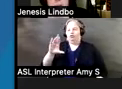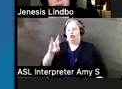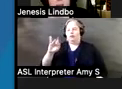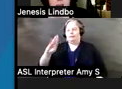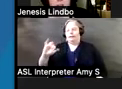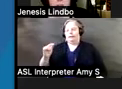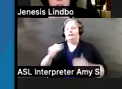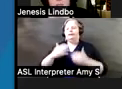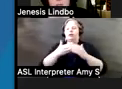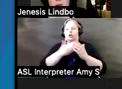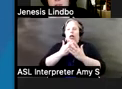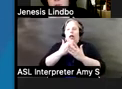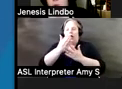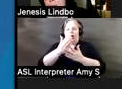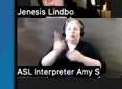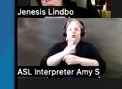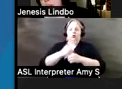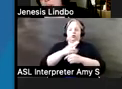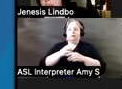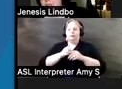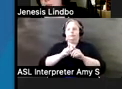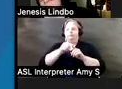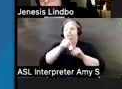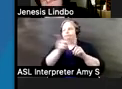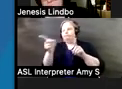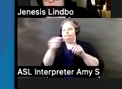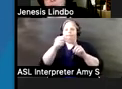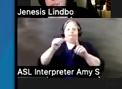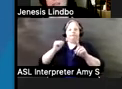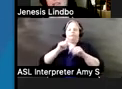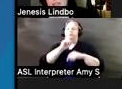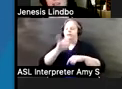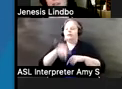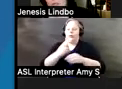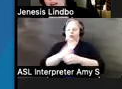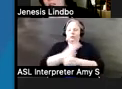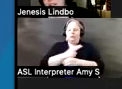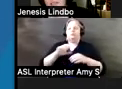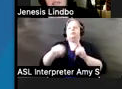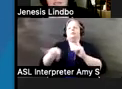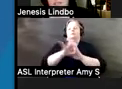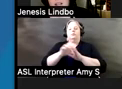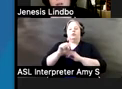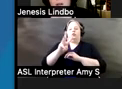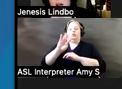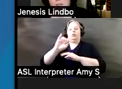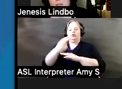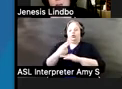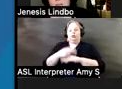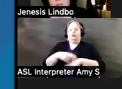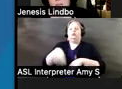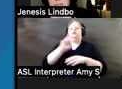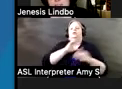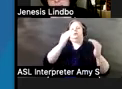directions-wise, use of directional equipment and switch selection. Stardew Valley, it's available on consoles